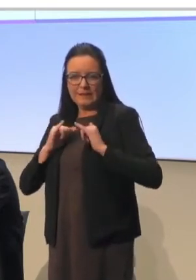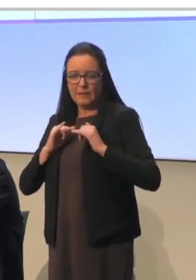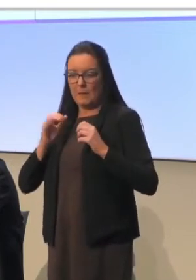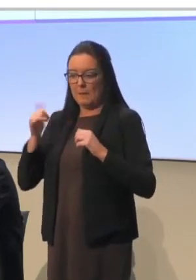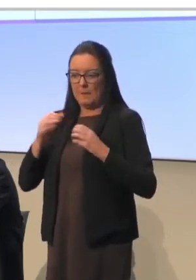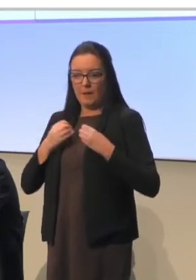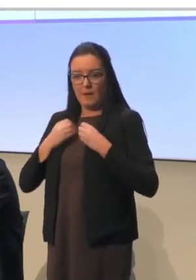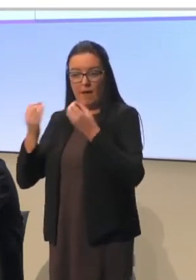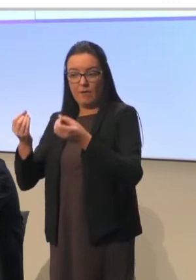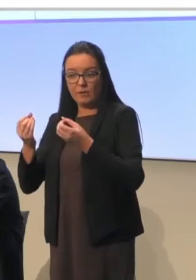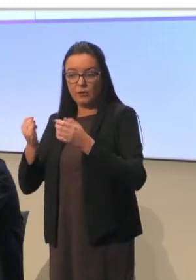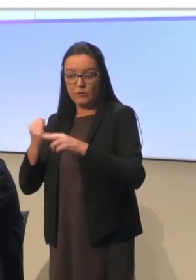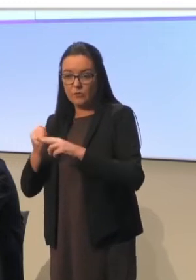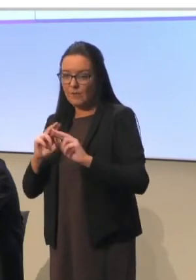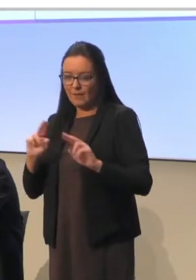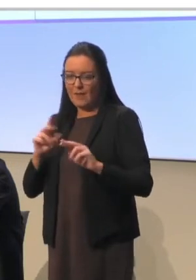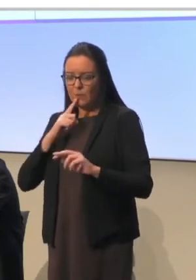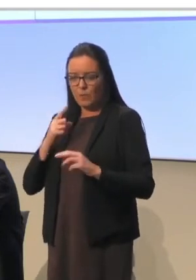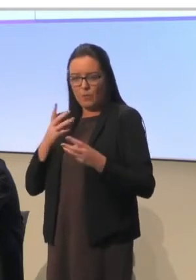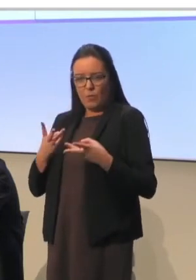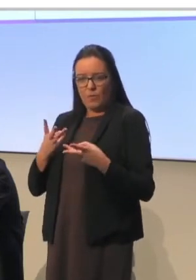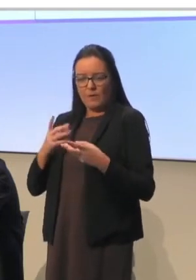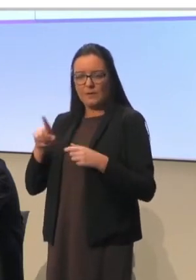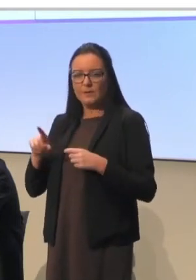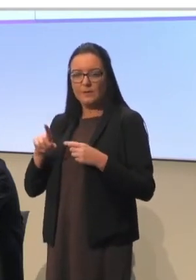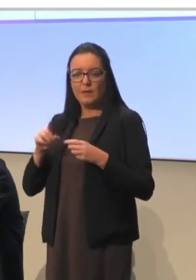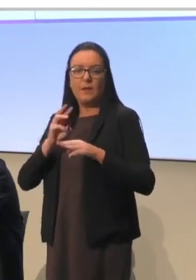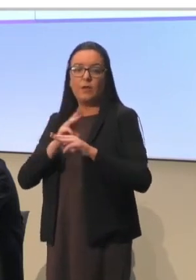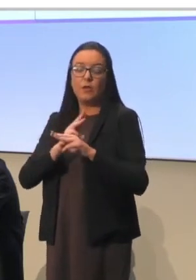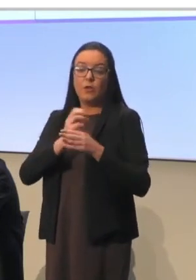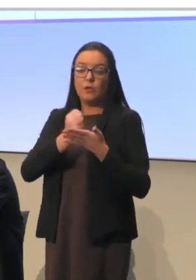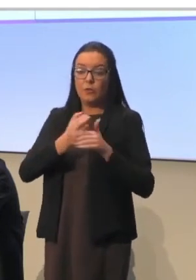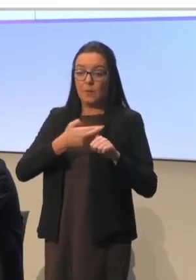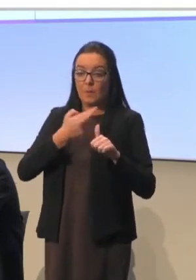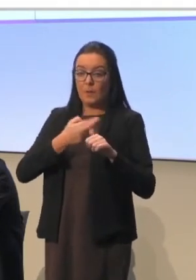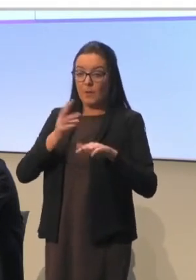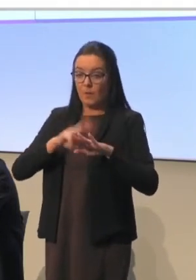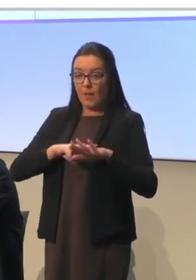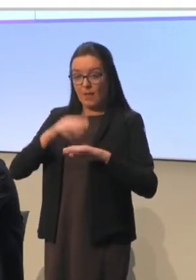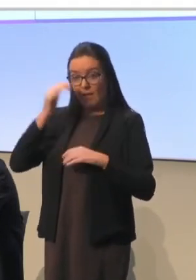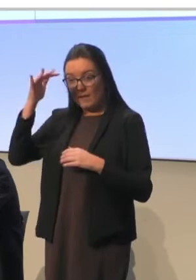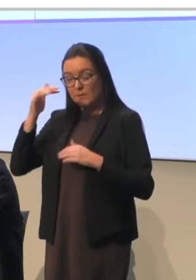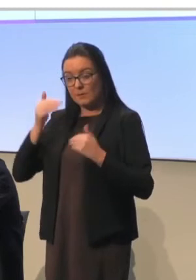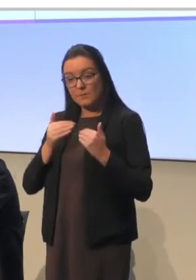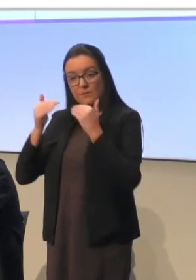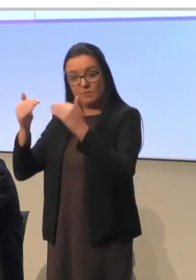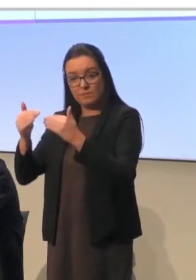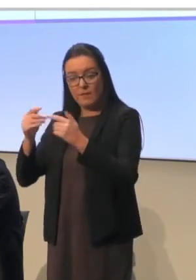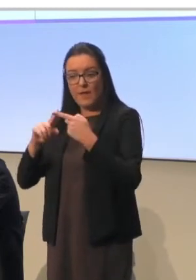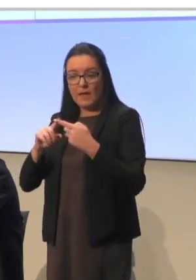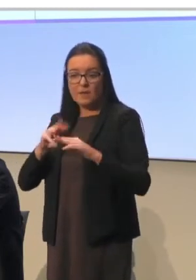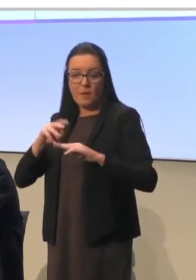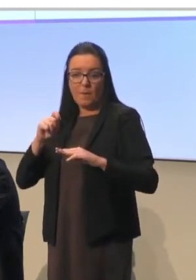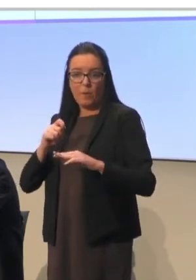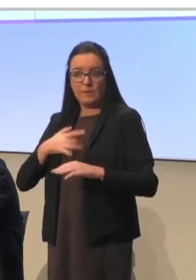they would have preferred to. But generally, students felt school had prepared them well for the next step academically, and most students felt they were reasonably well